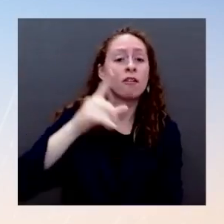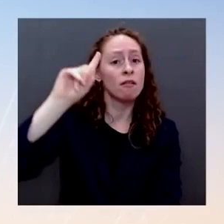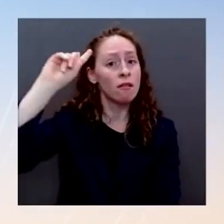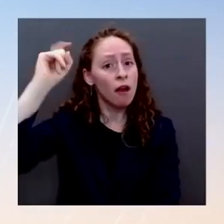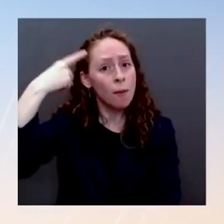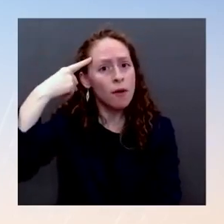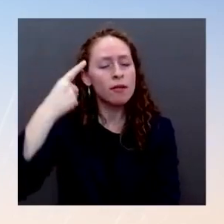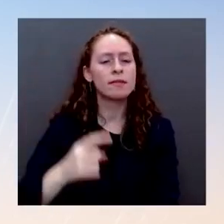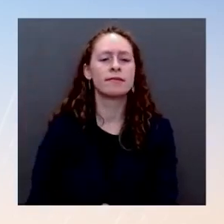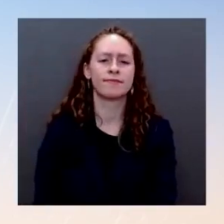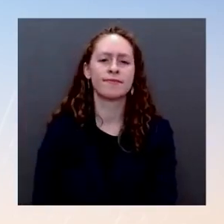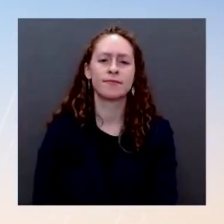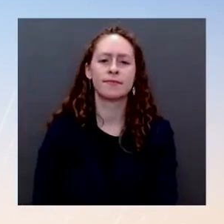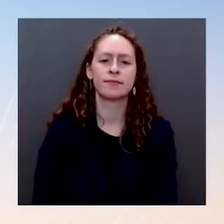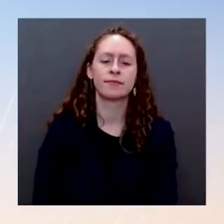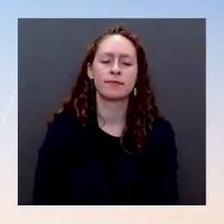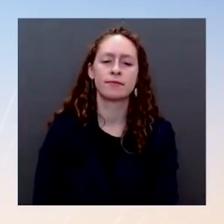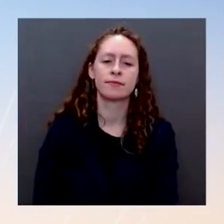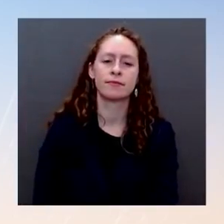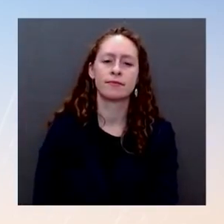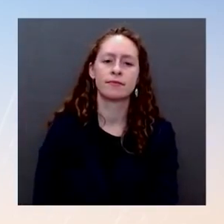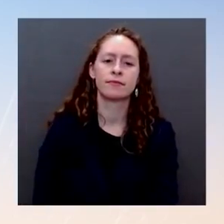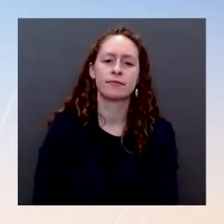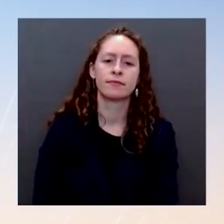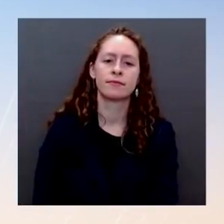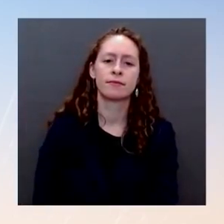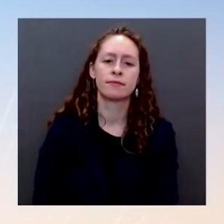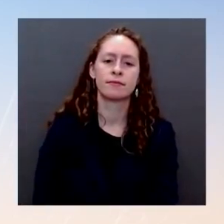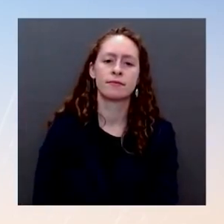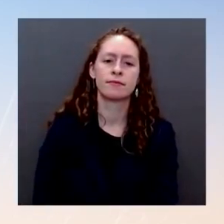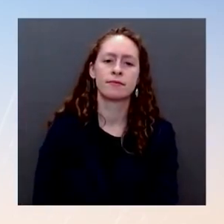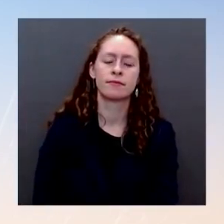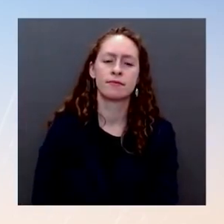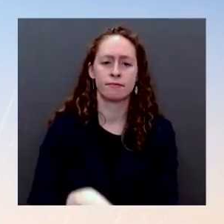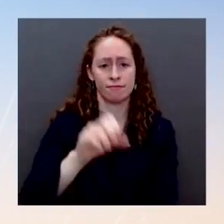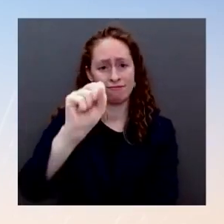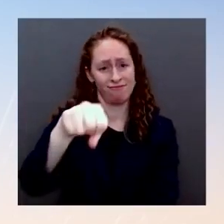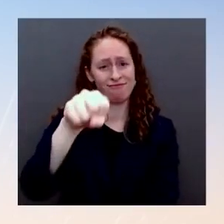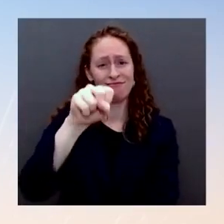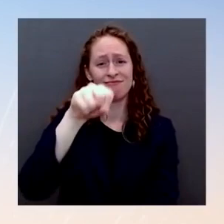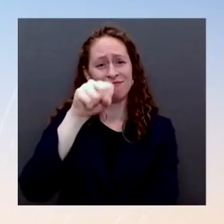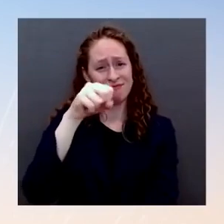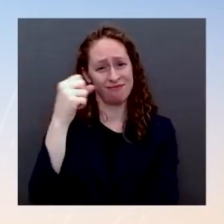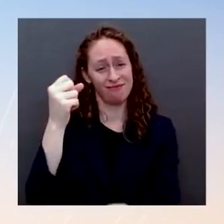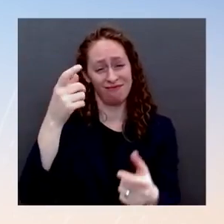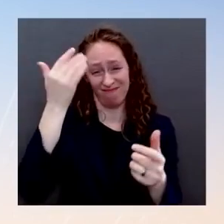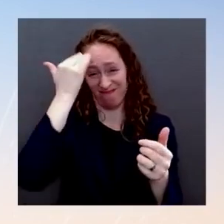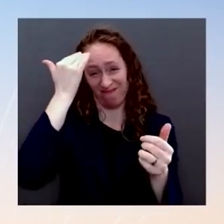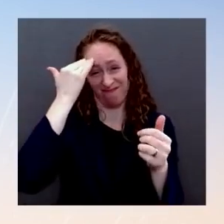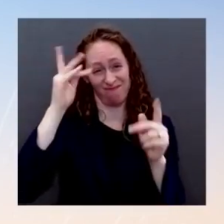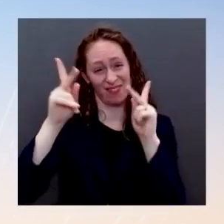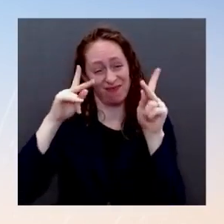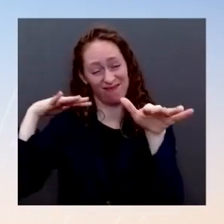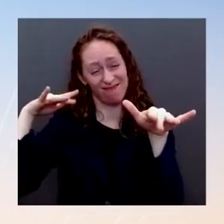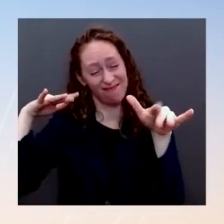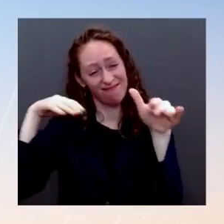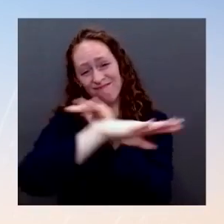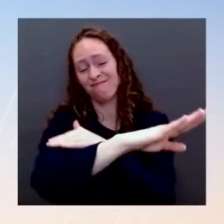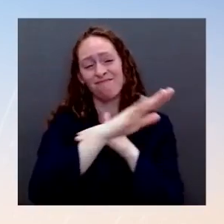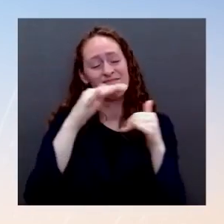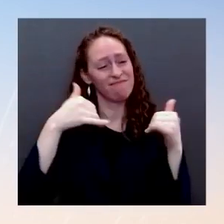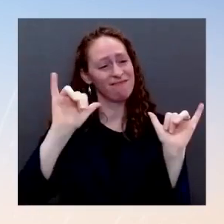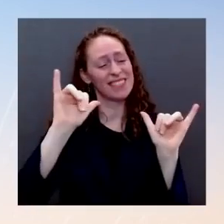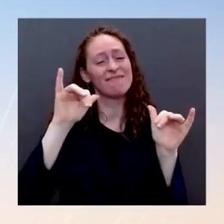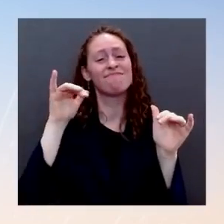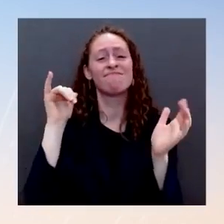than 150 million people who voted in the presidential election was ultimately registered by Congress. And he will also speak to the work we still need to do